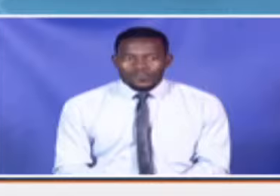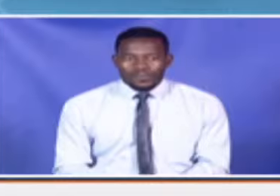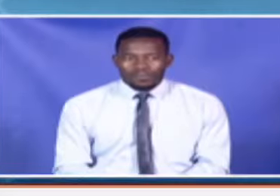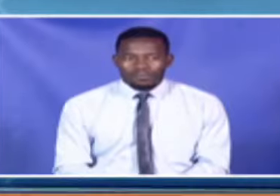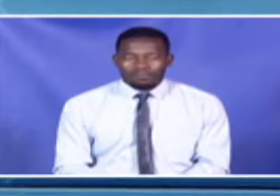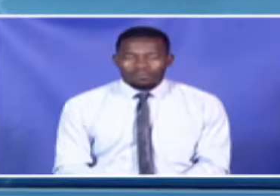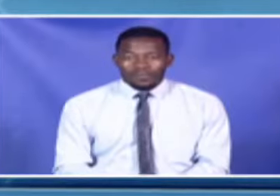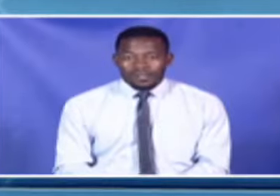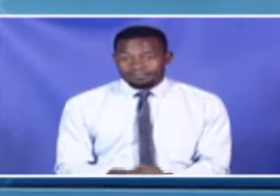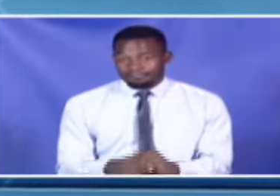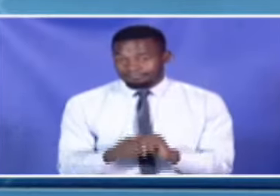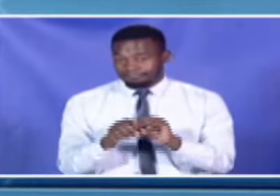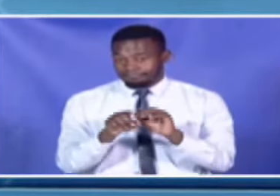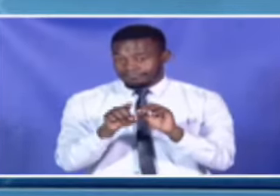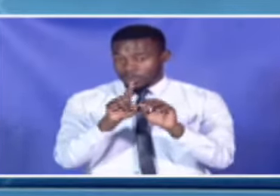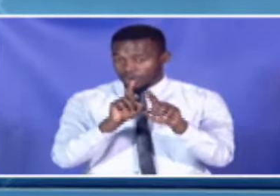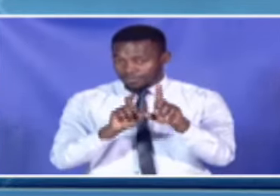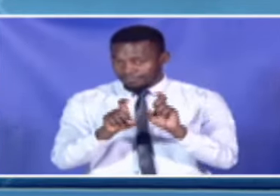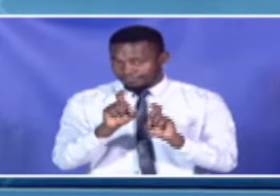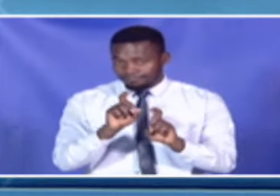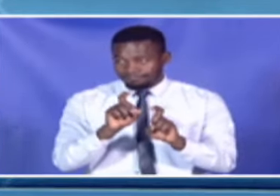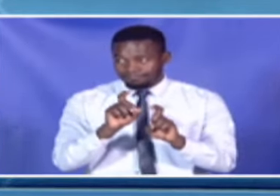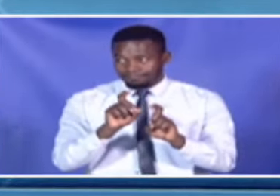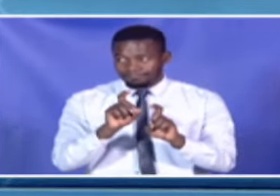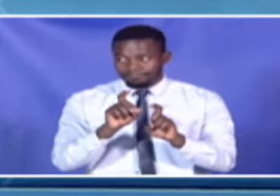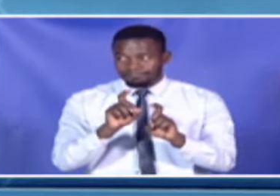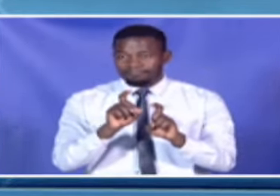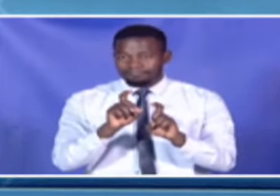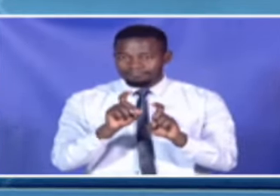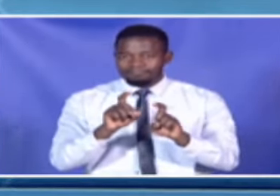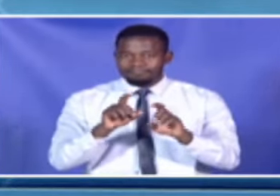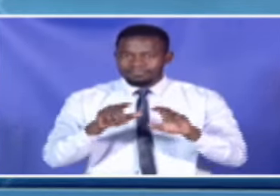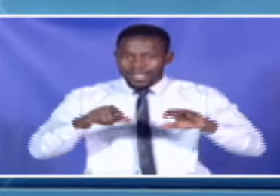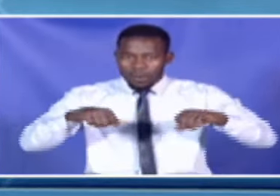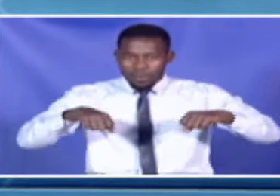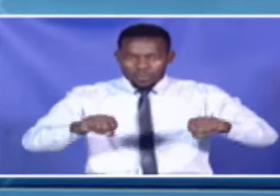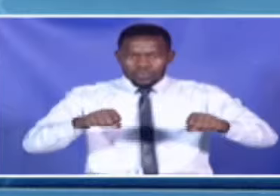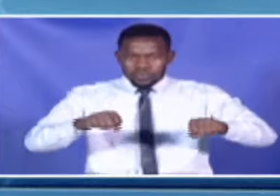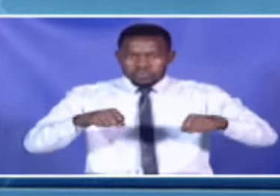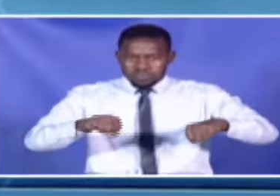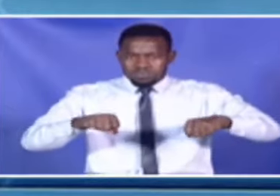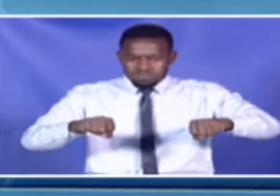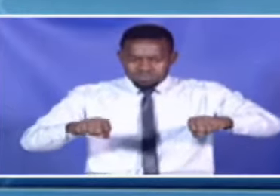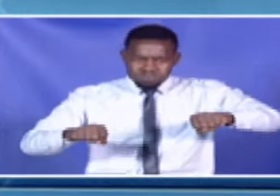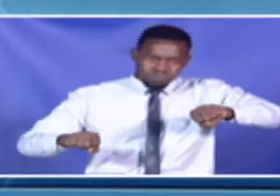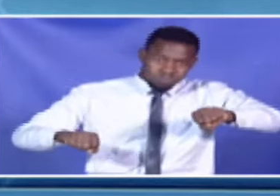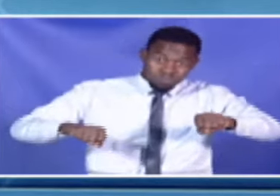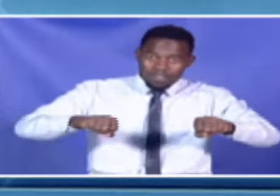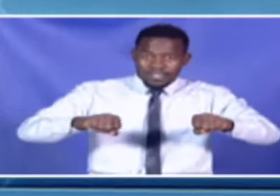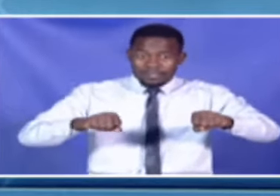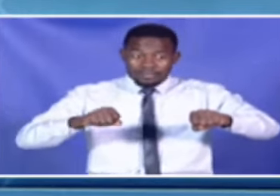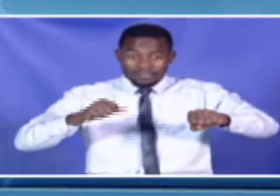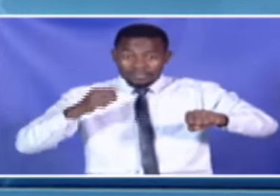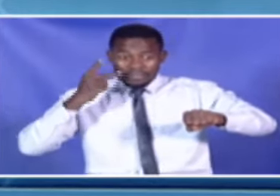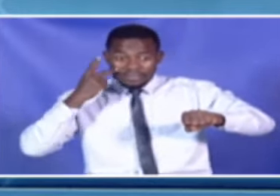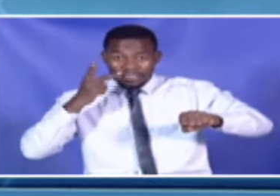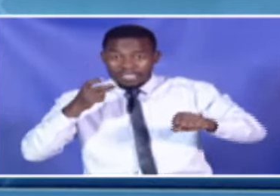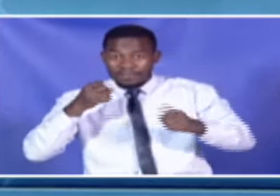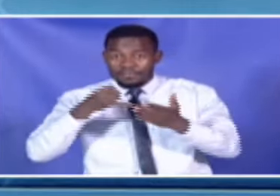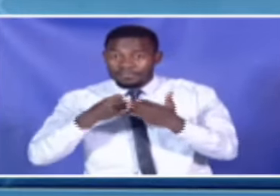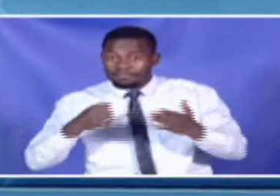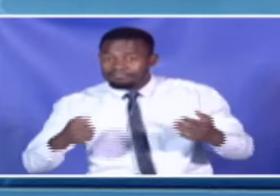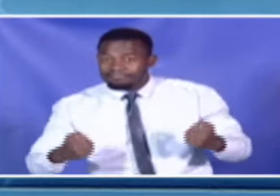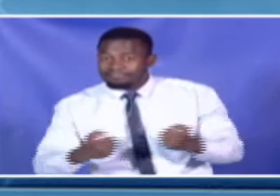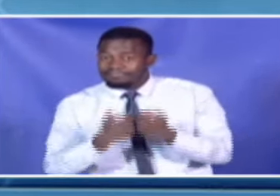Now, have you ever wondered where wreckage of motorcycles involved in accidents is taken and if the wrecks can be